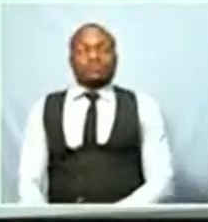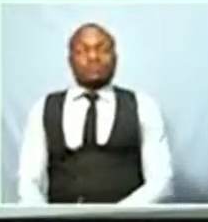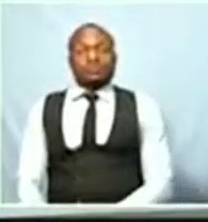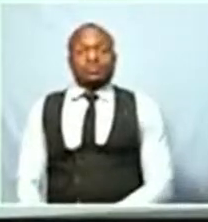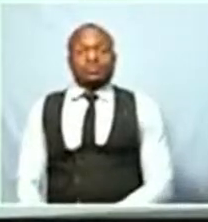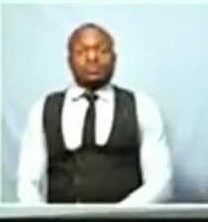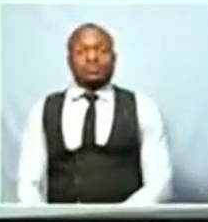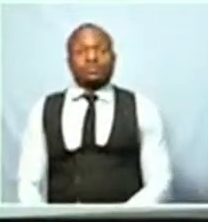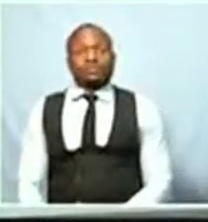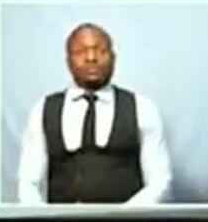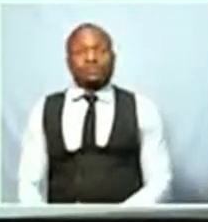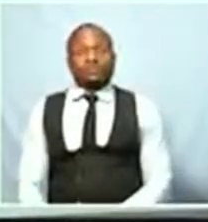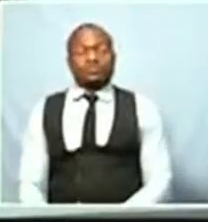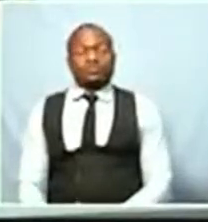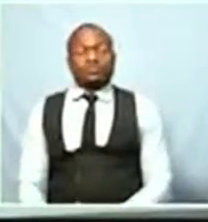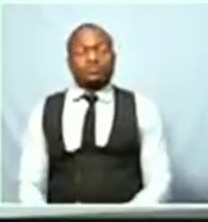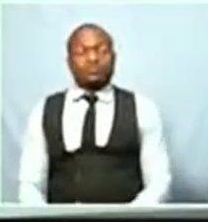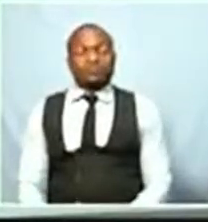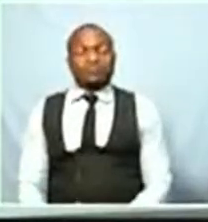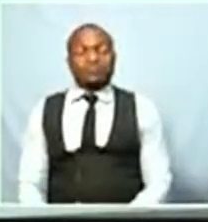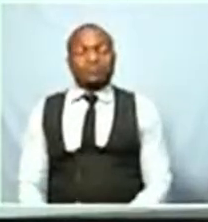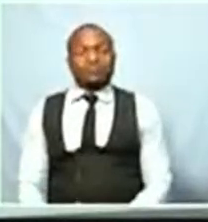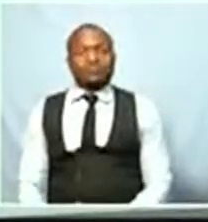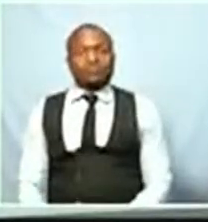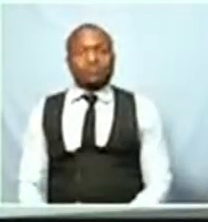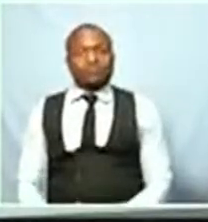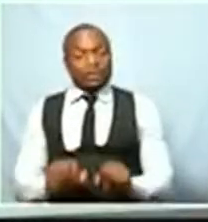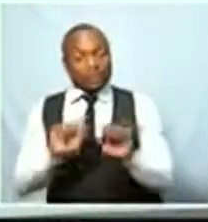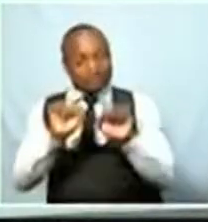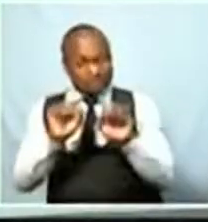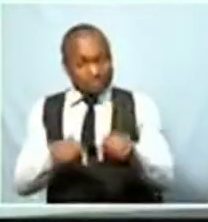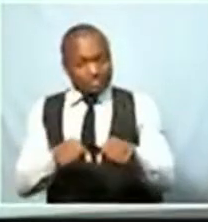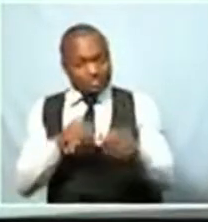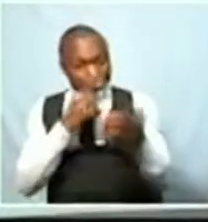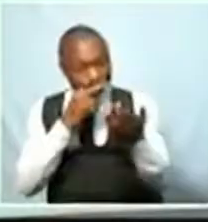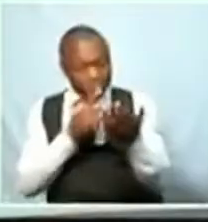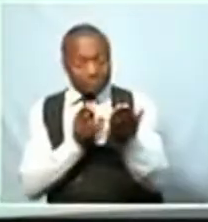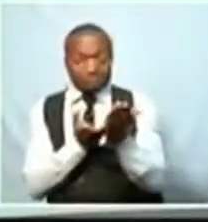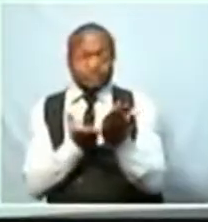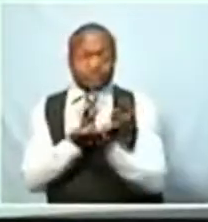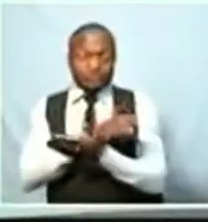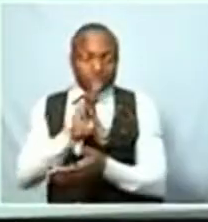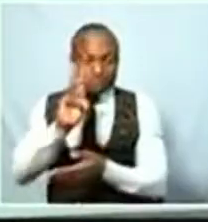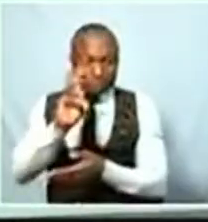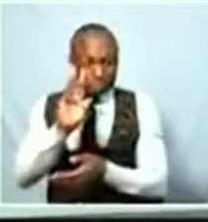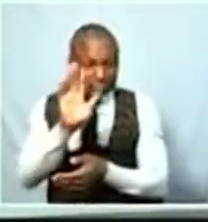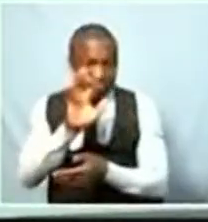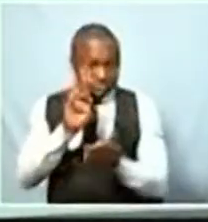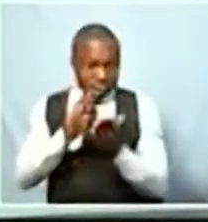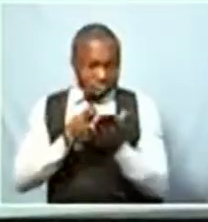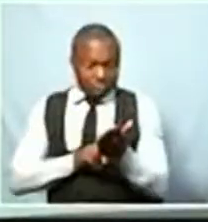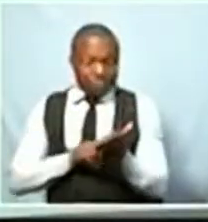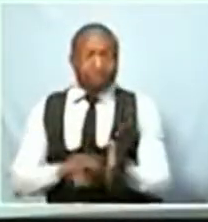I will refer you to page 6 of your presentation,